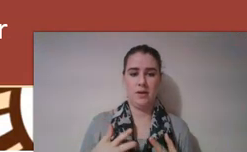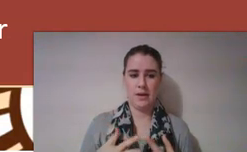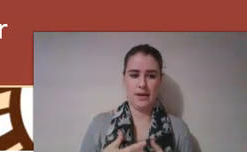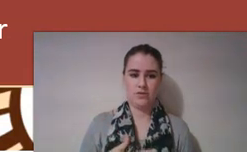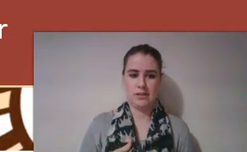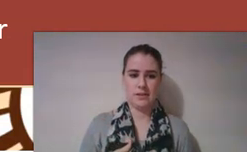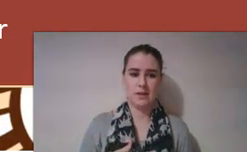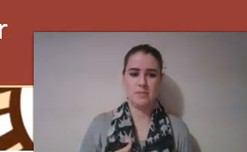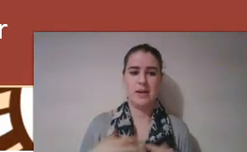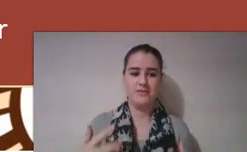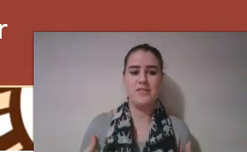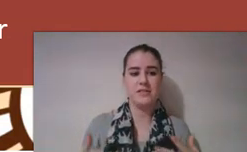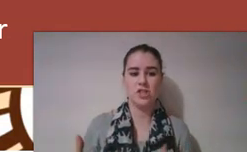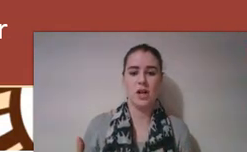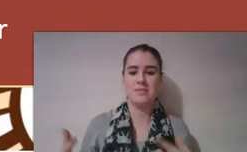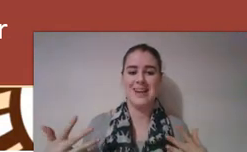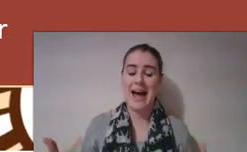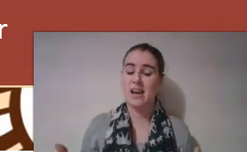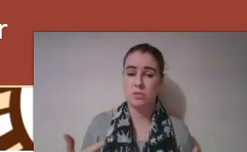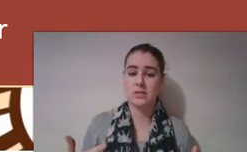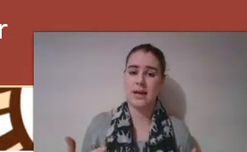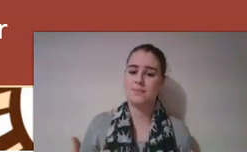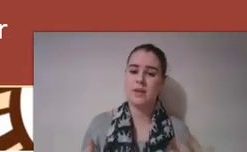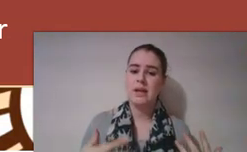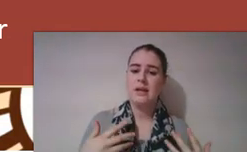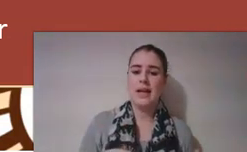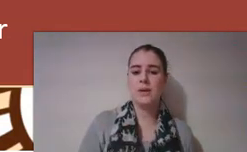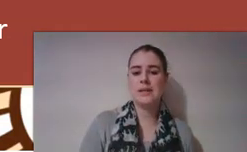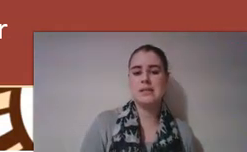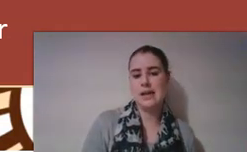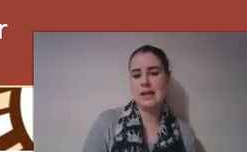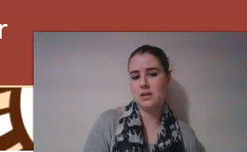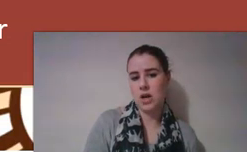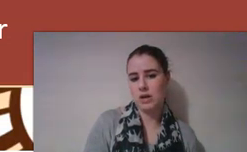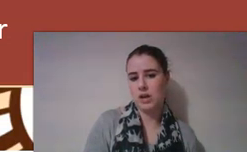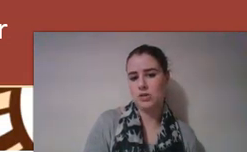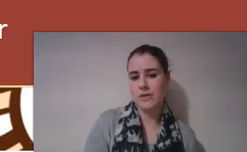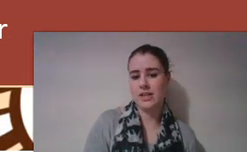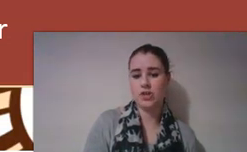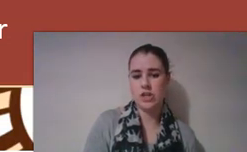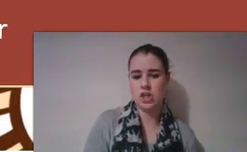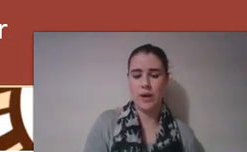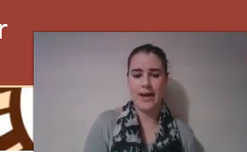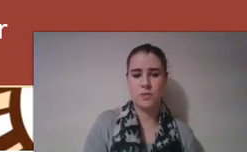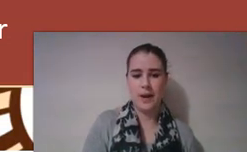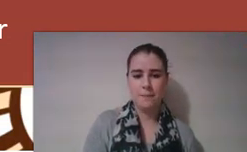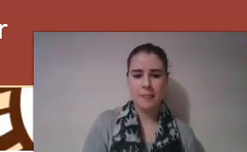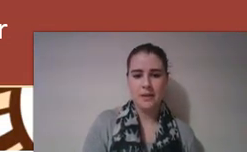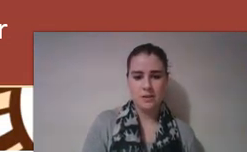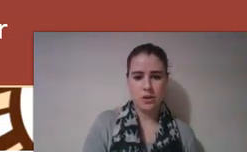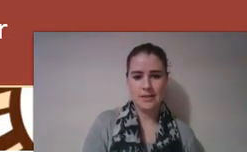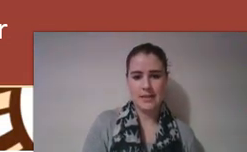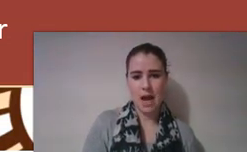wore turban-like headdresses, sometimes made of feathers and gems and animal skin. Now, here we can see a little girl here who's wearing a traditional